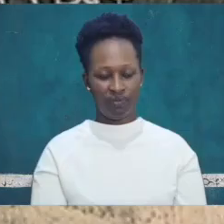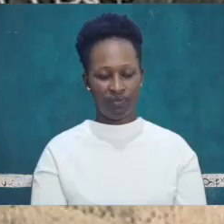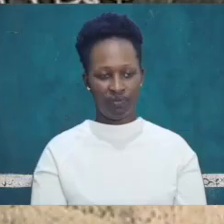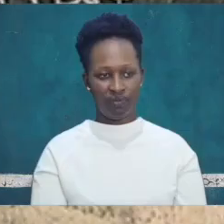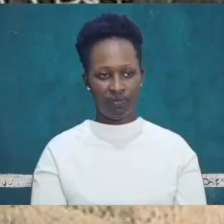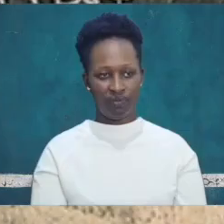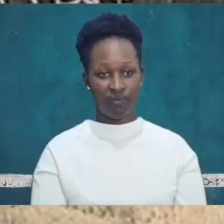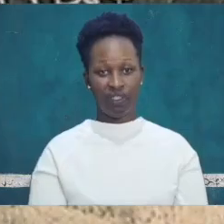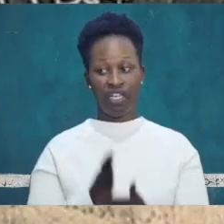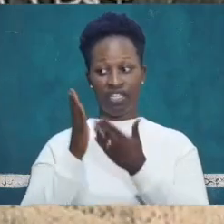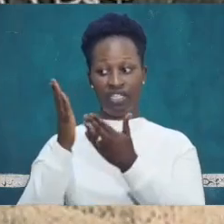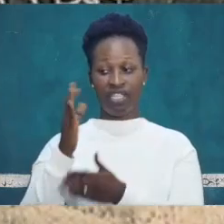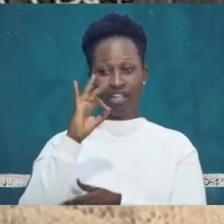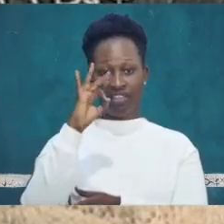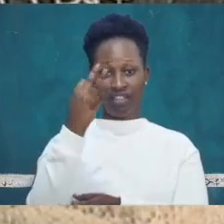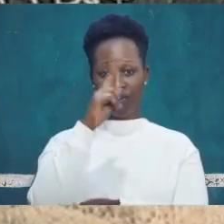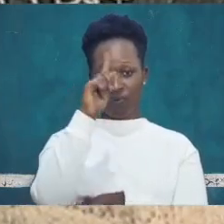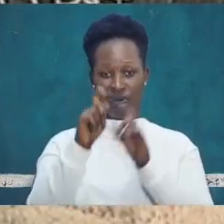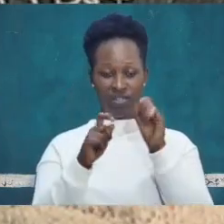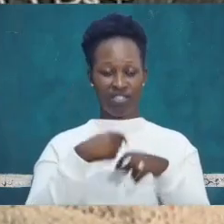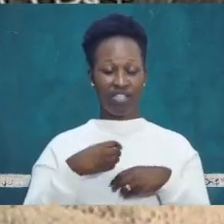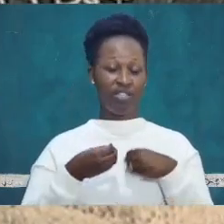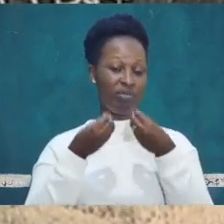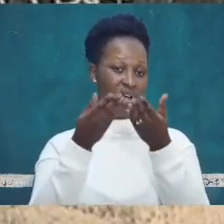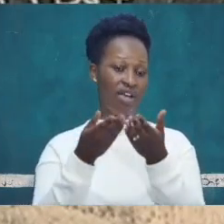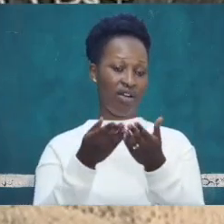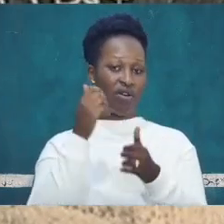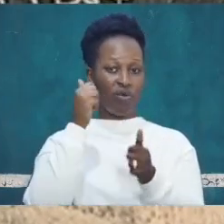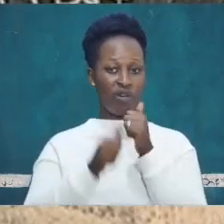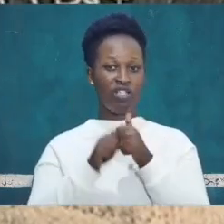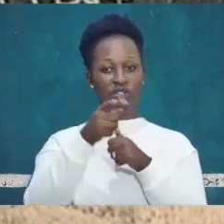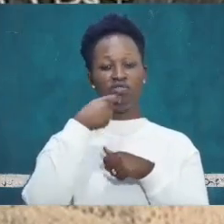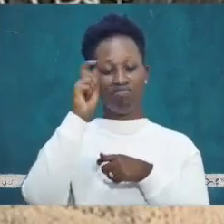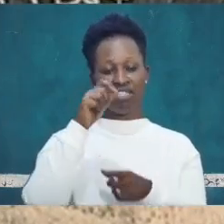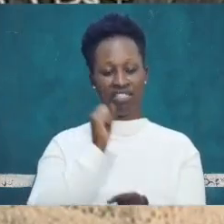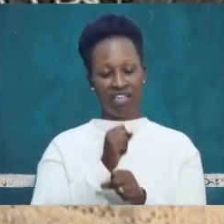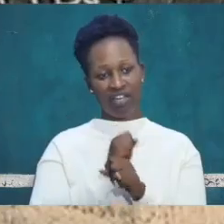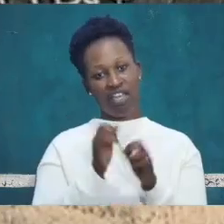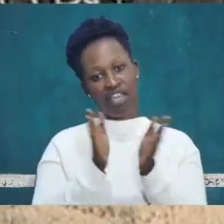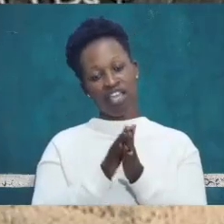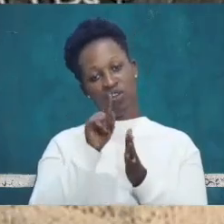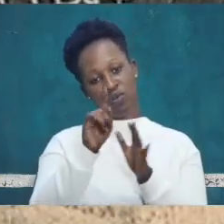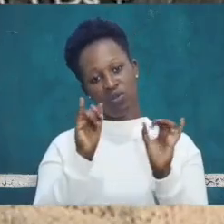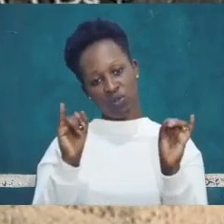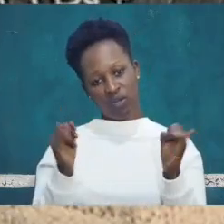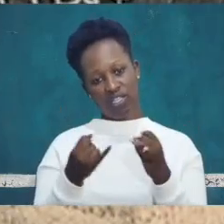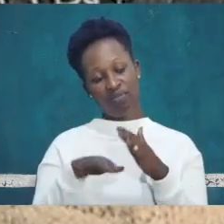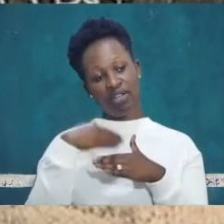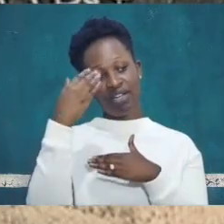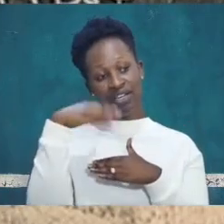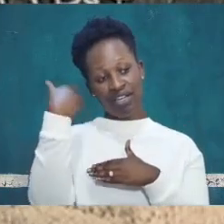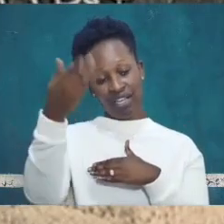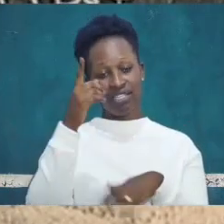So these are the 3 questions that I'm leaving you with, you guys, which you must take down and you try them, so that next